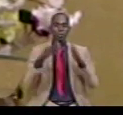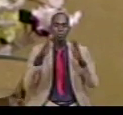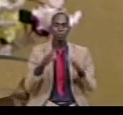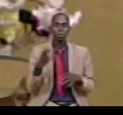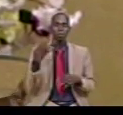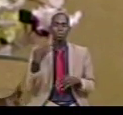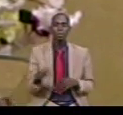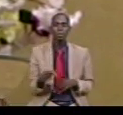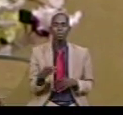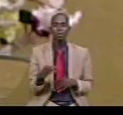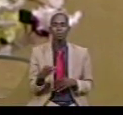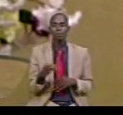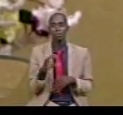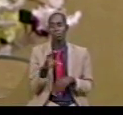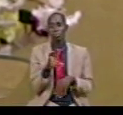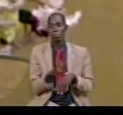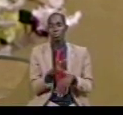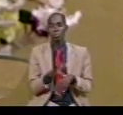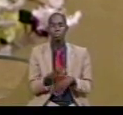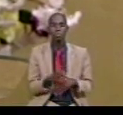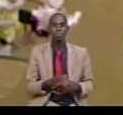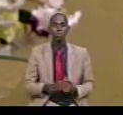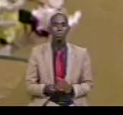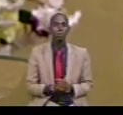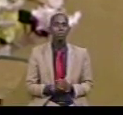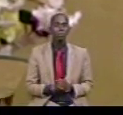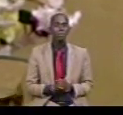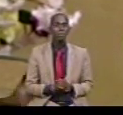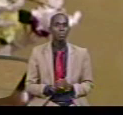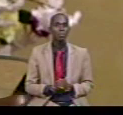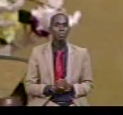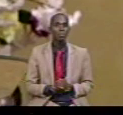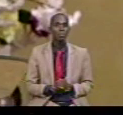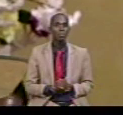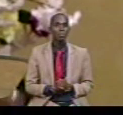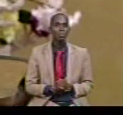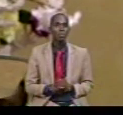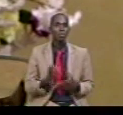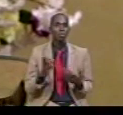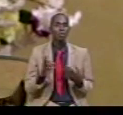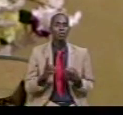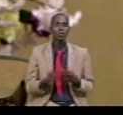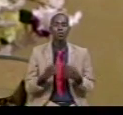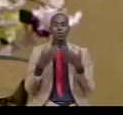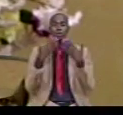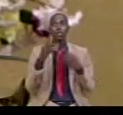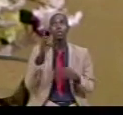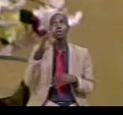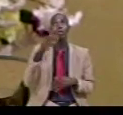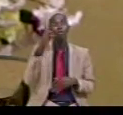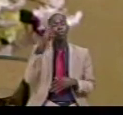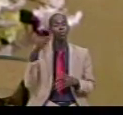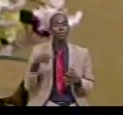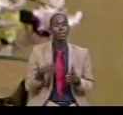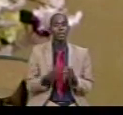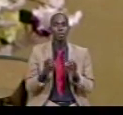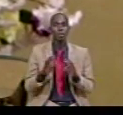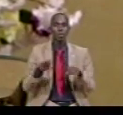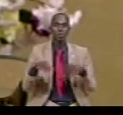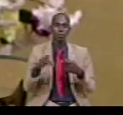Association Incorporated. I want to thank God for this privilege given unto me.